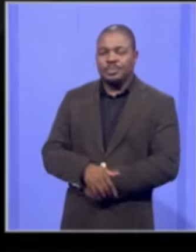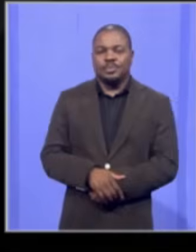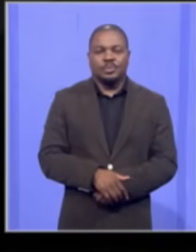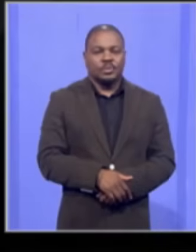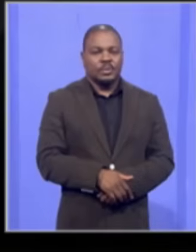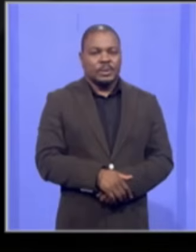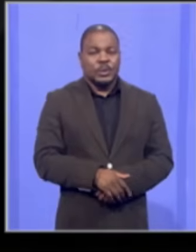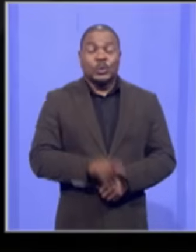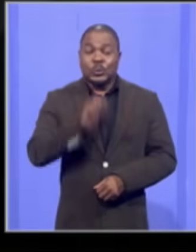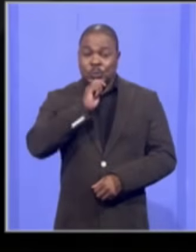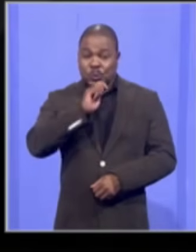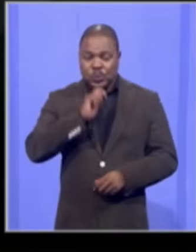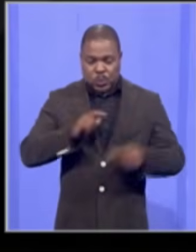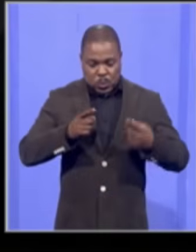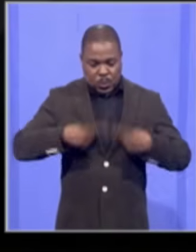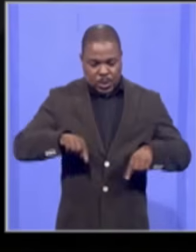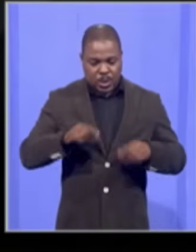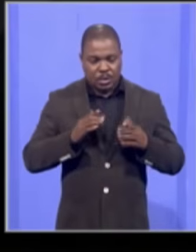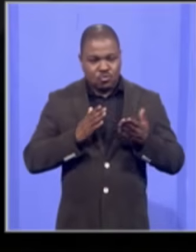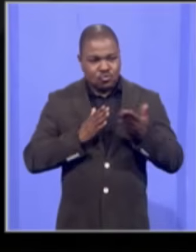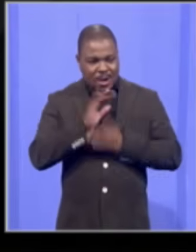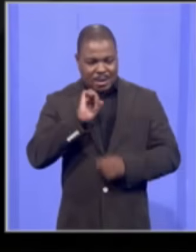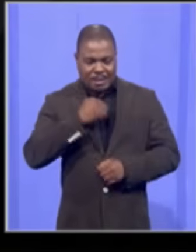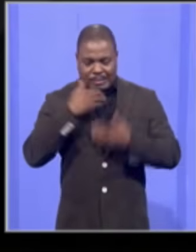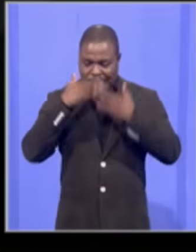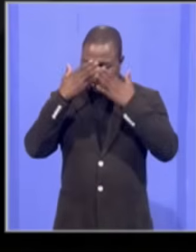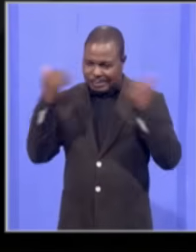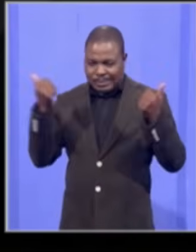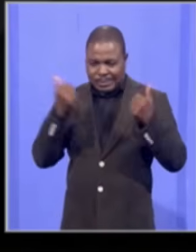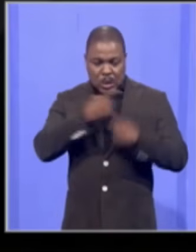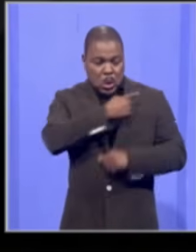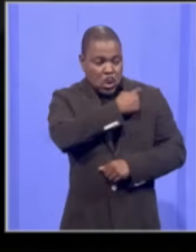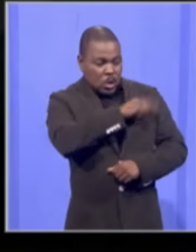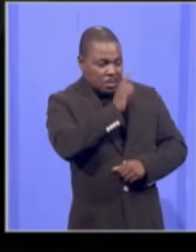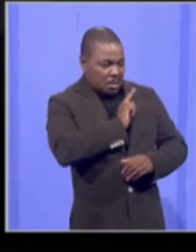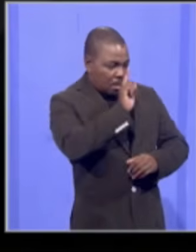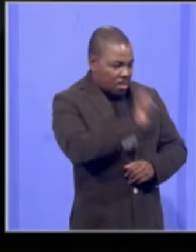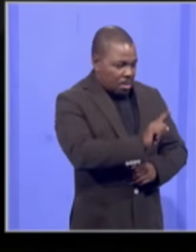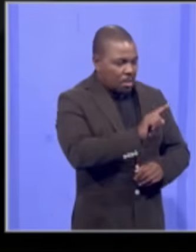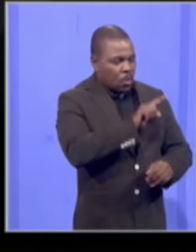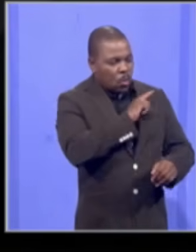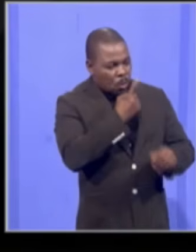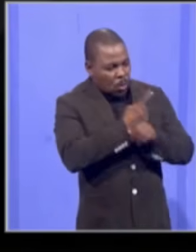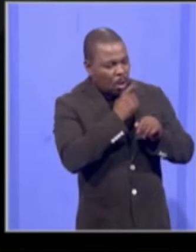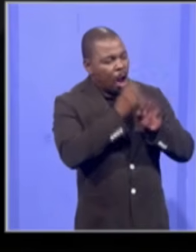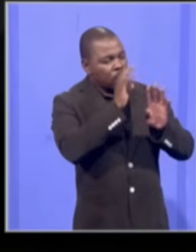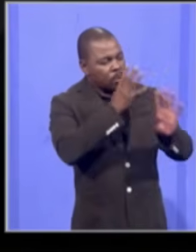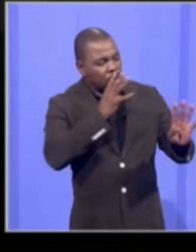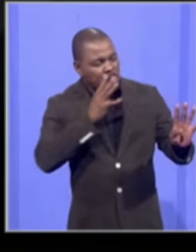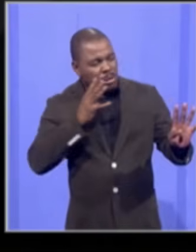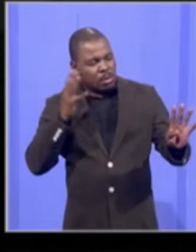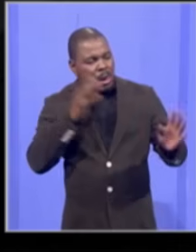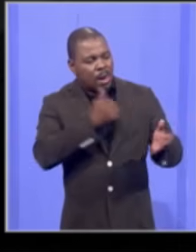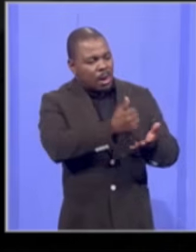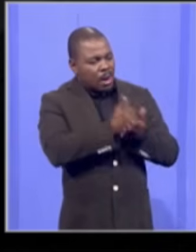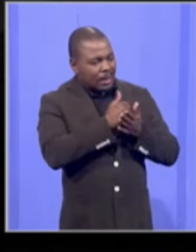Abotse a re tswe ditokelo tsa rona ka kwa maekelong. Re fela re ema melao e metelele re sa thushiwe ka nako.